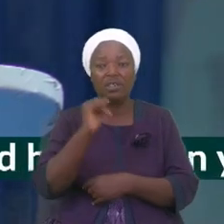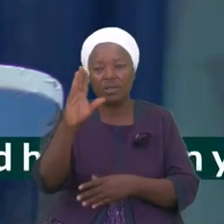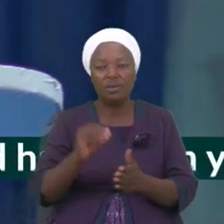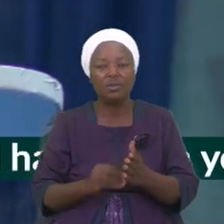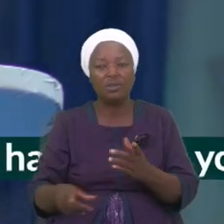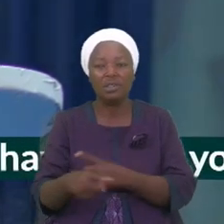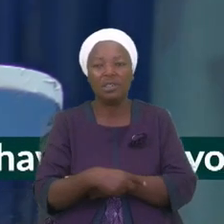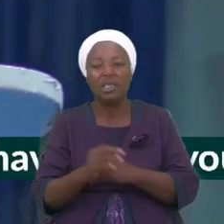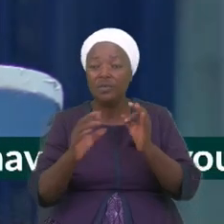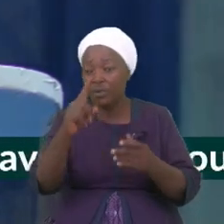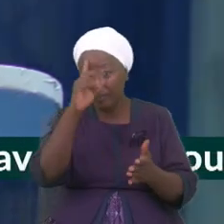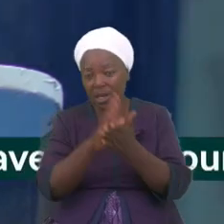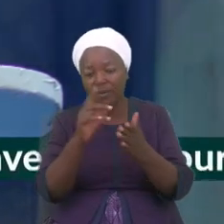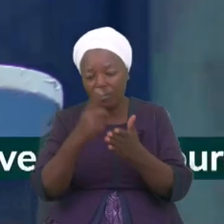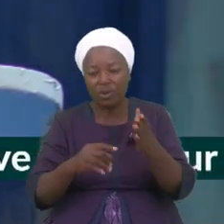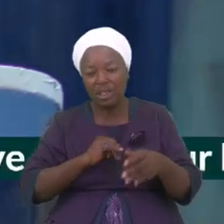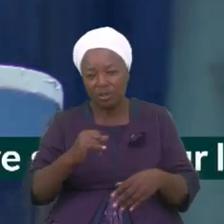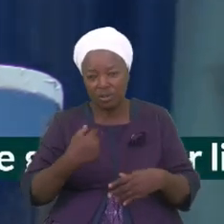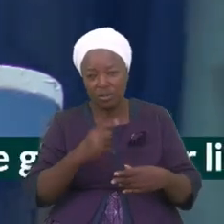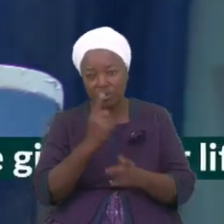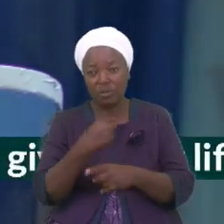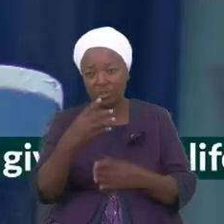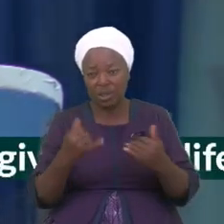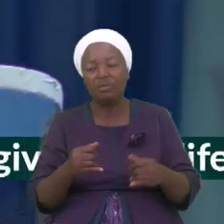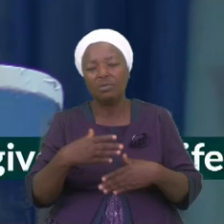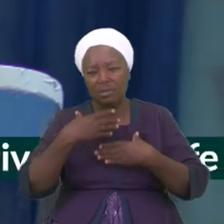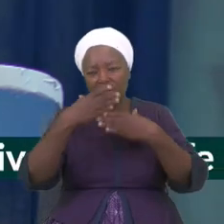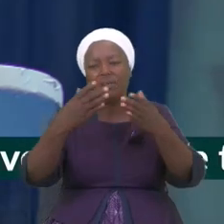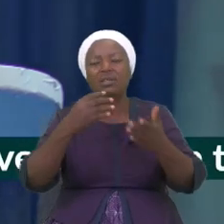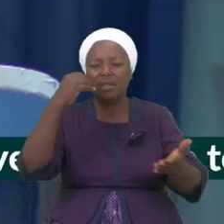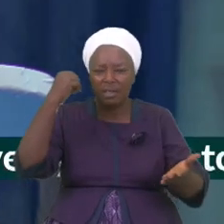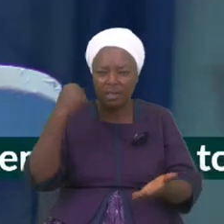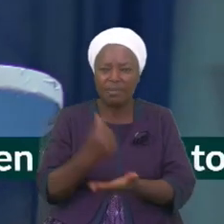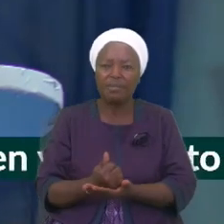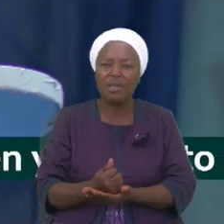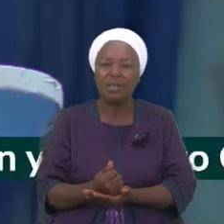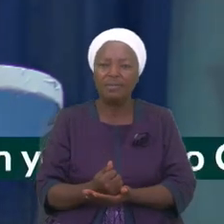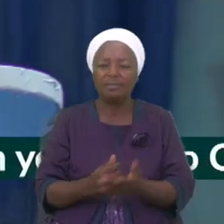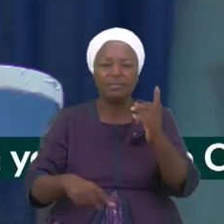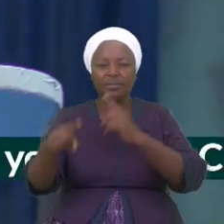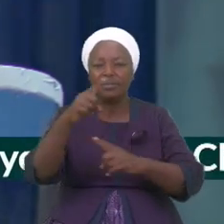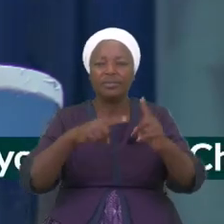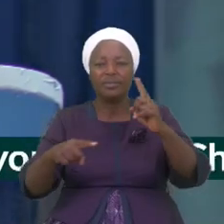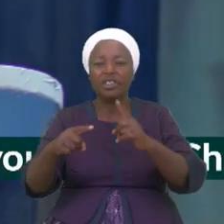If you believe what I've said, shout a louder amen. Amen. Say, today is my day.